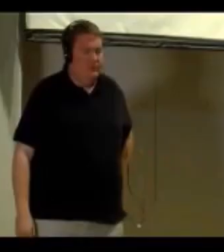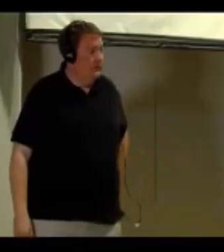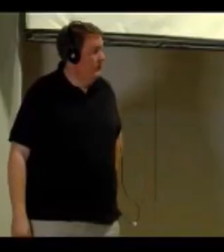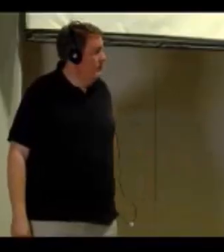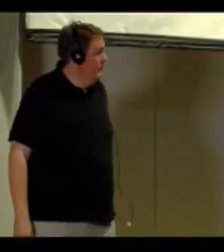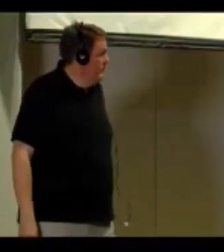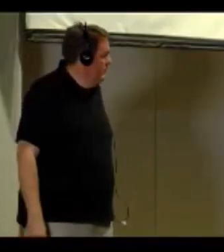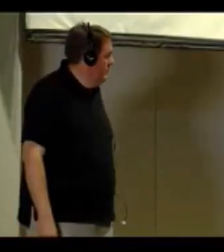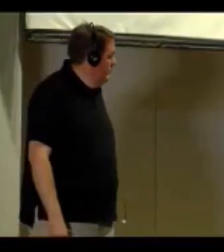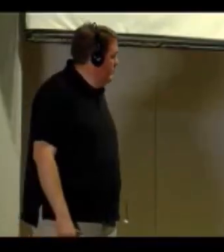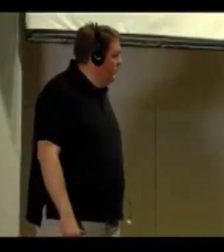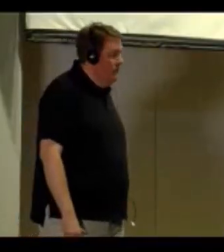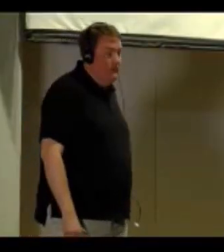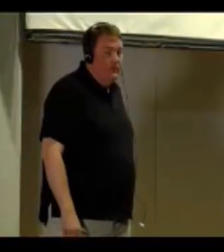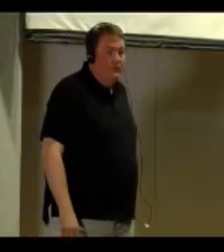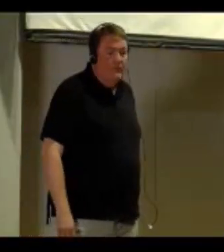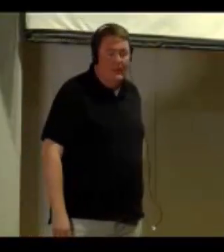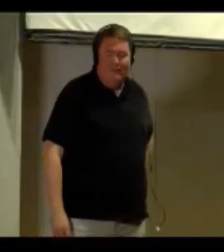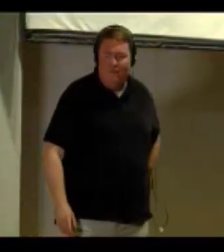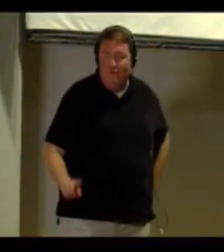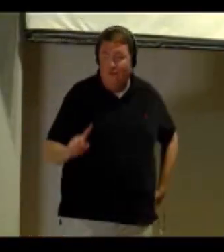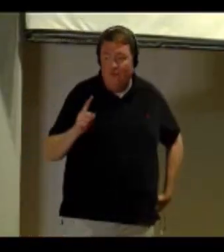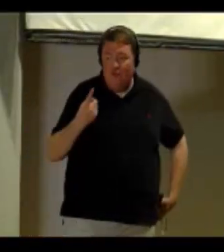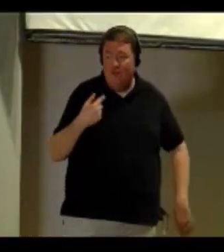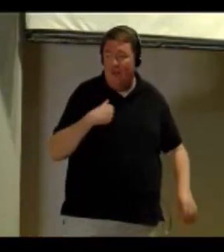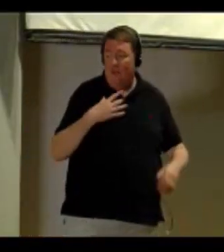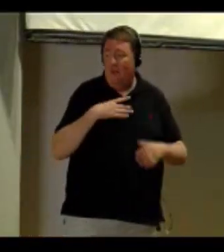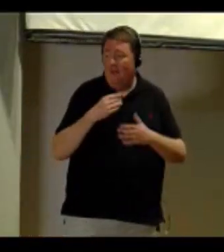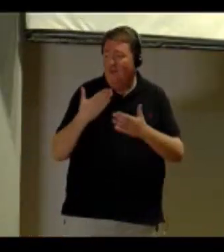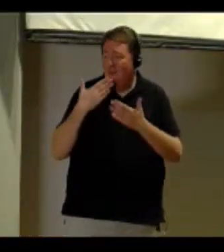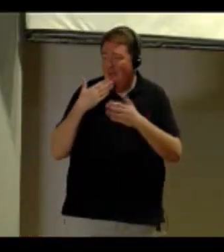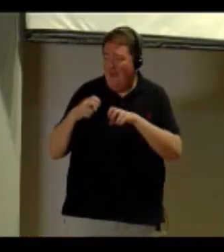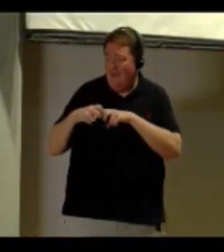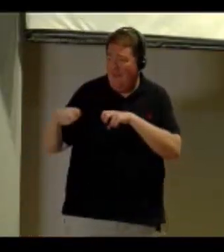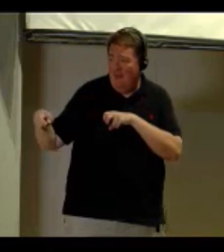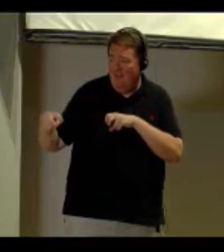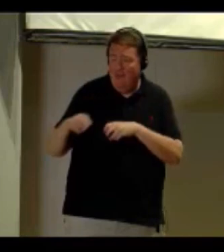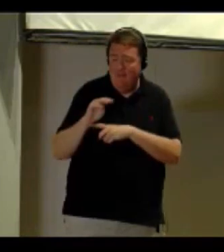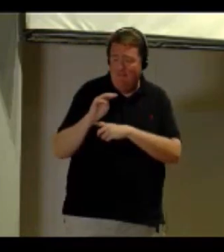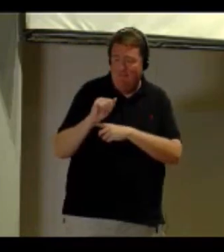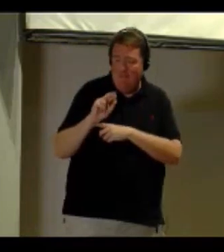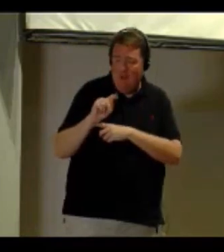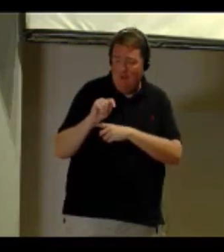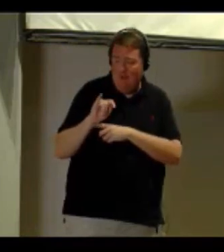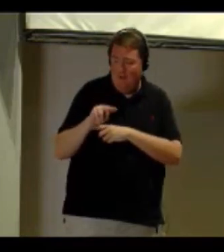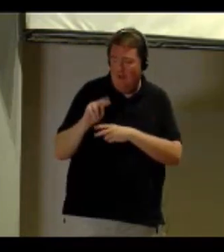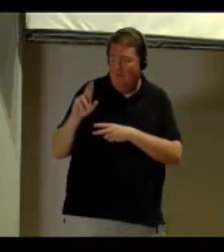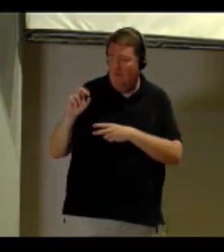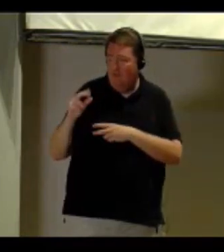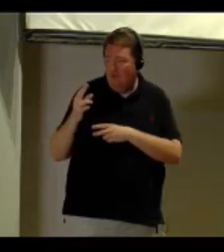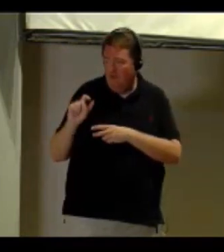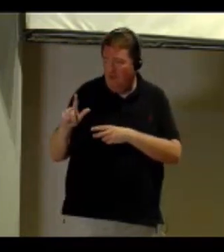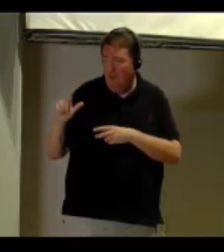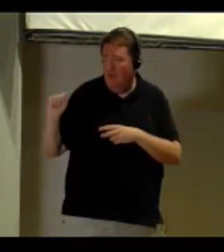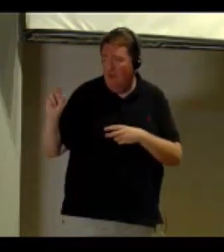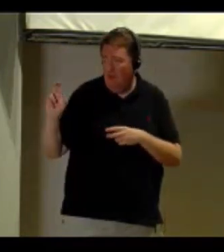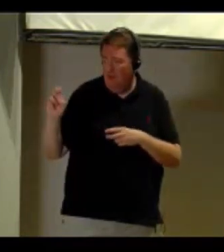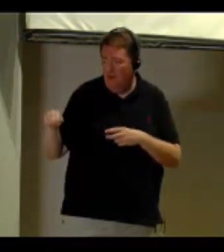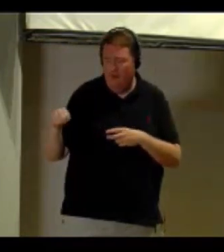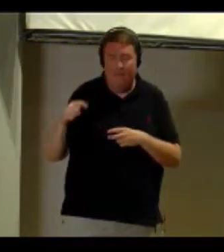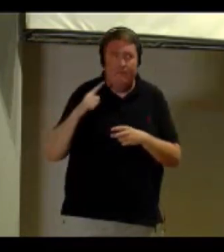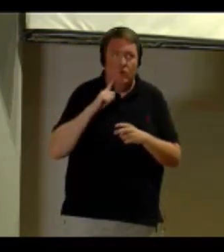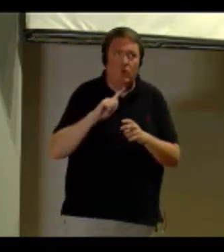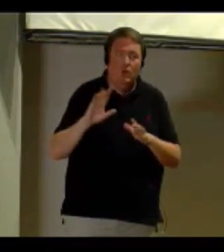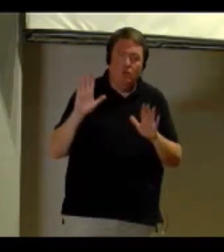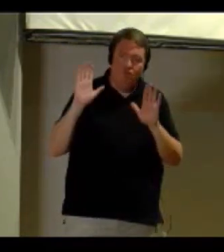I want to start by thanking our panelists, Martin, Rachel, Lauryn, for a really